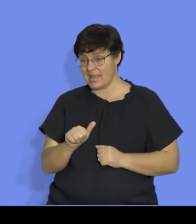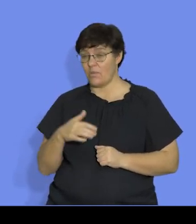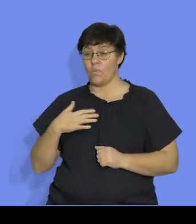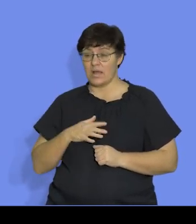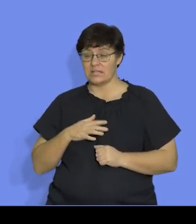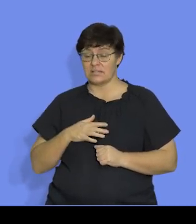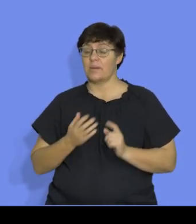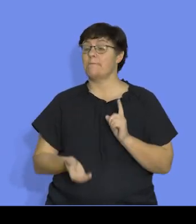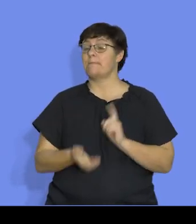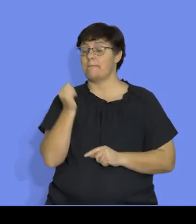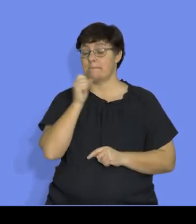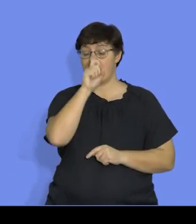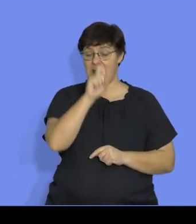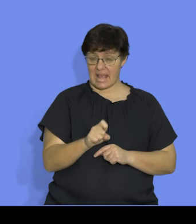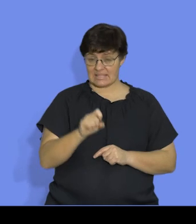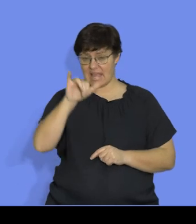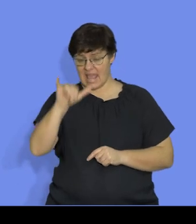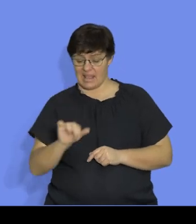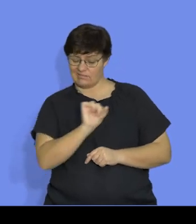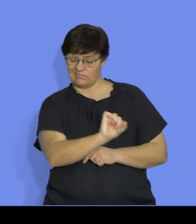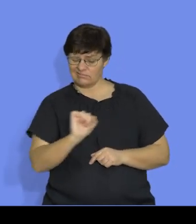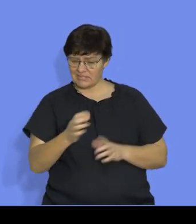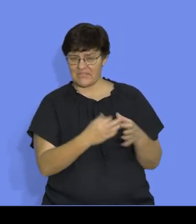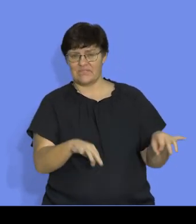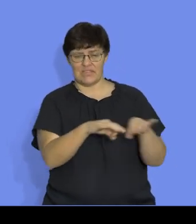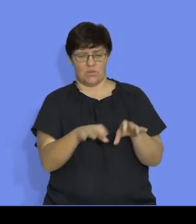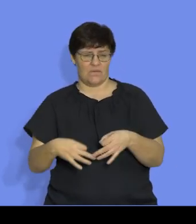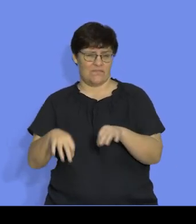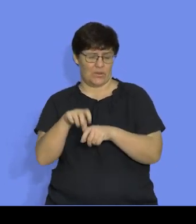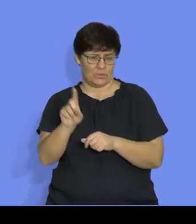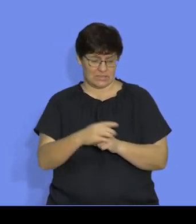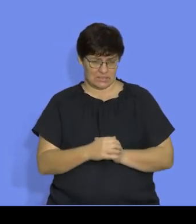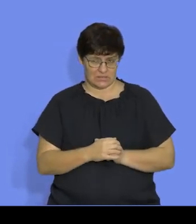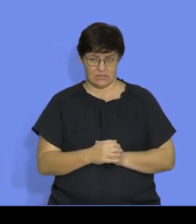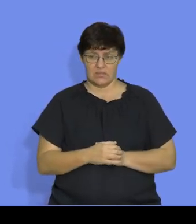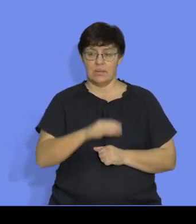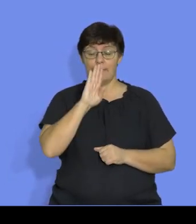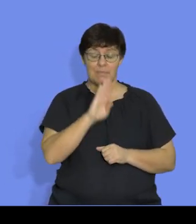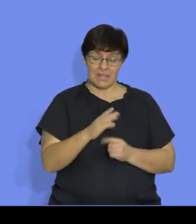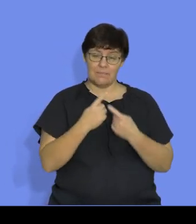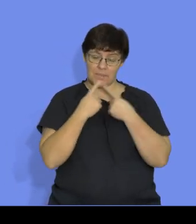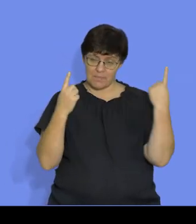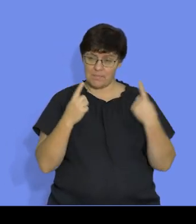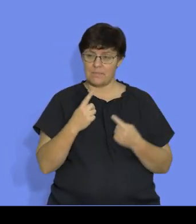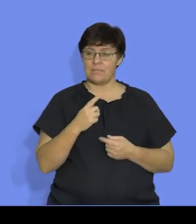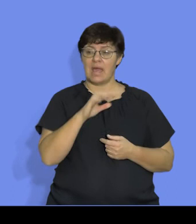first determine the values of x and y. B is asking me to state the